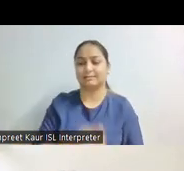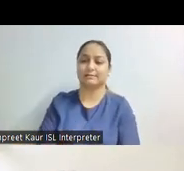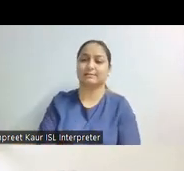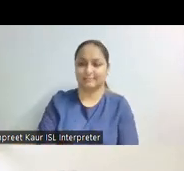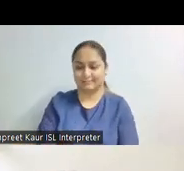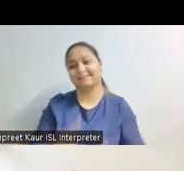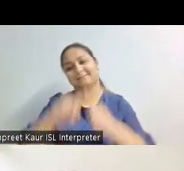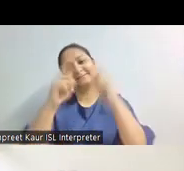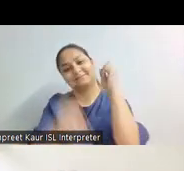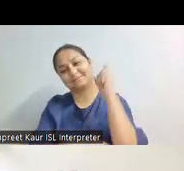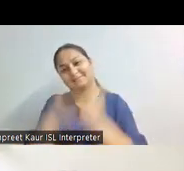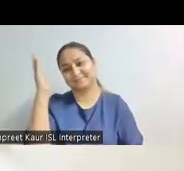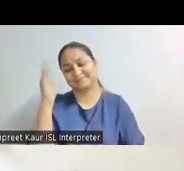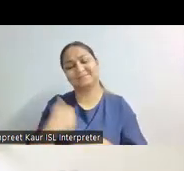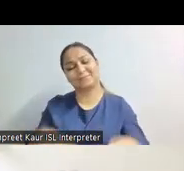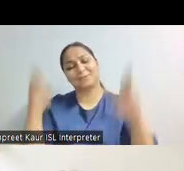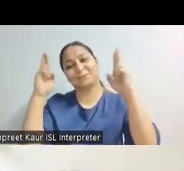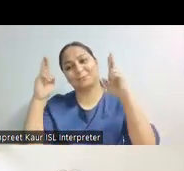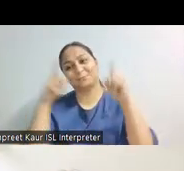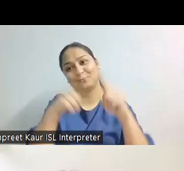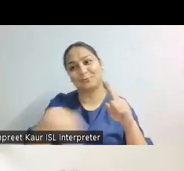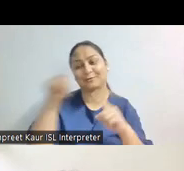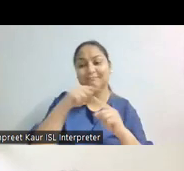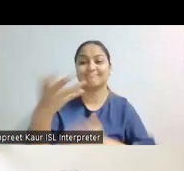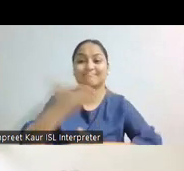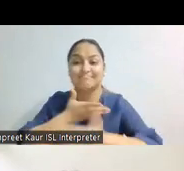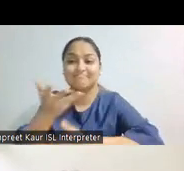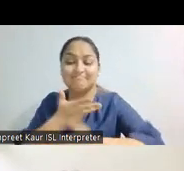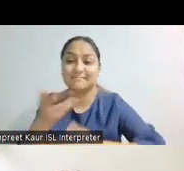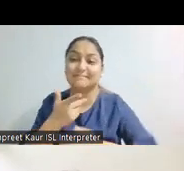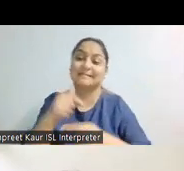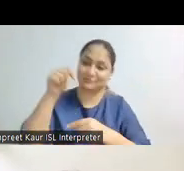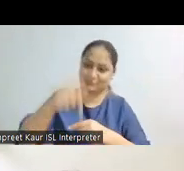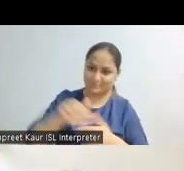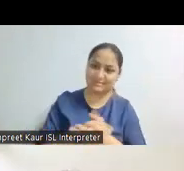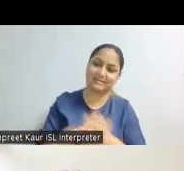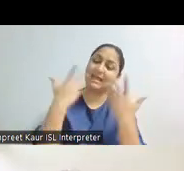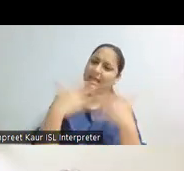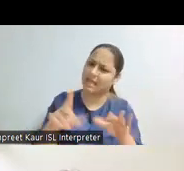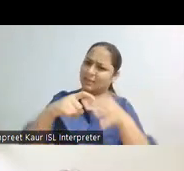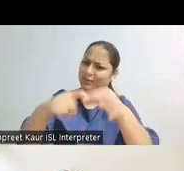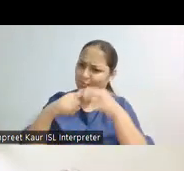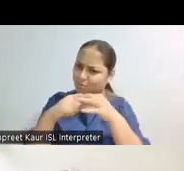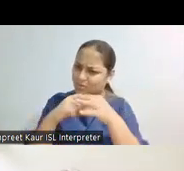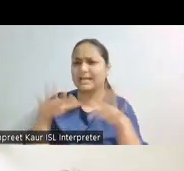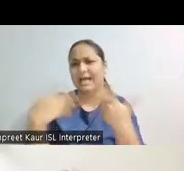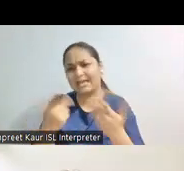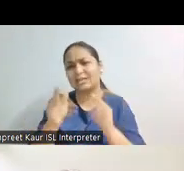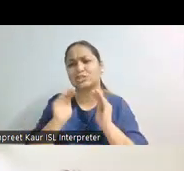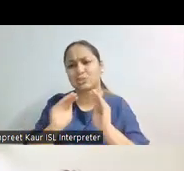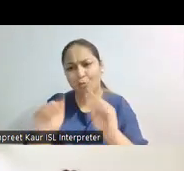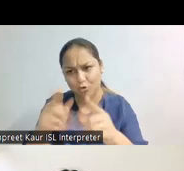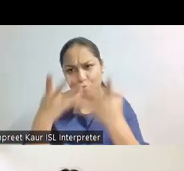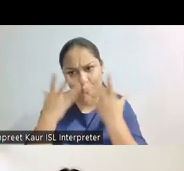Last slide. We really hope you have a fruitful discussion today. And if there were any questions, any support needed at any point,